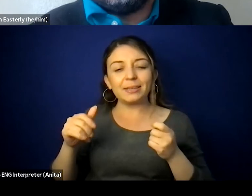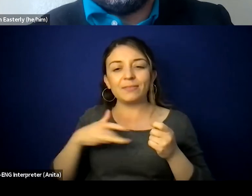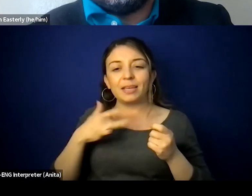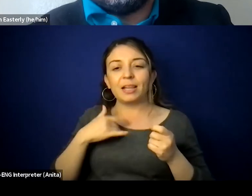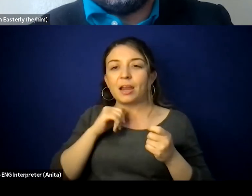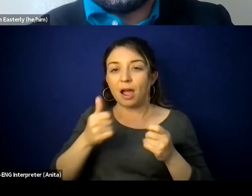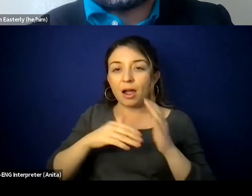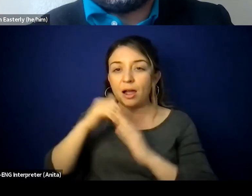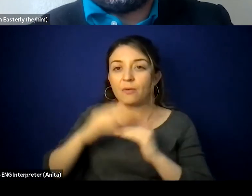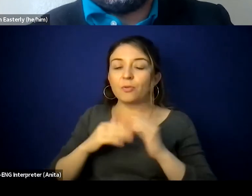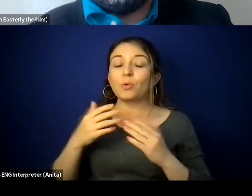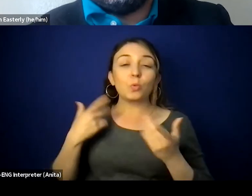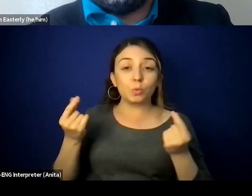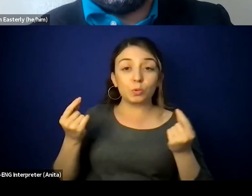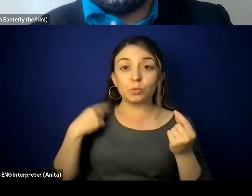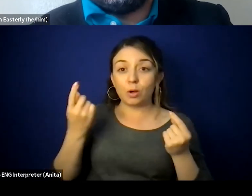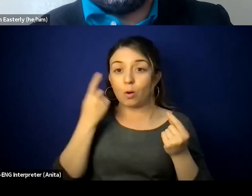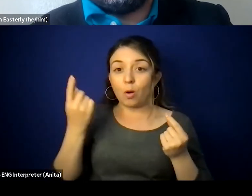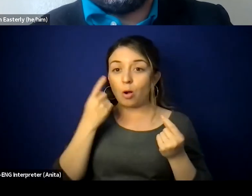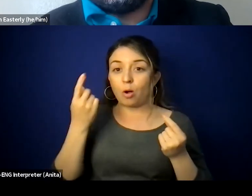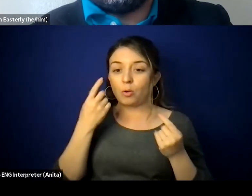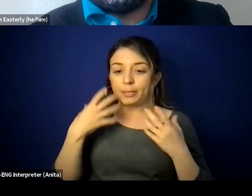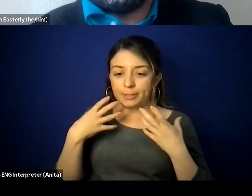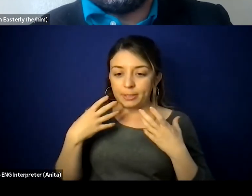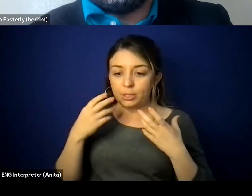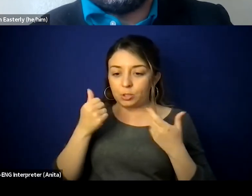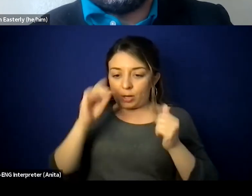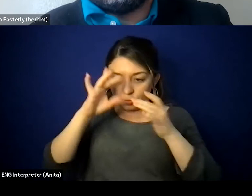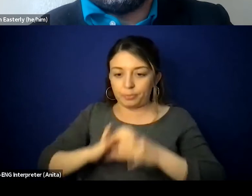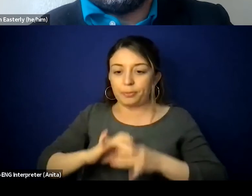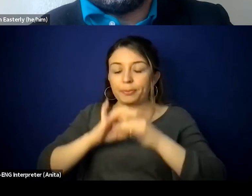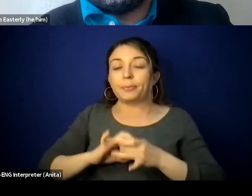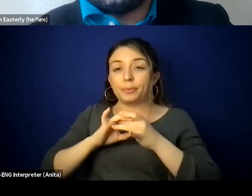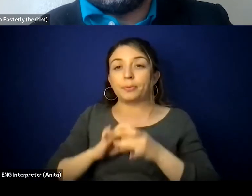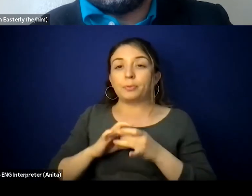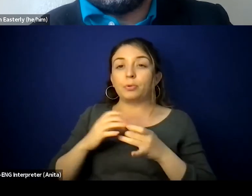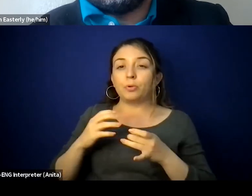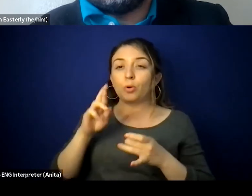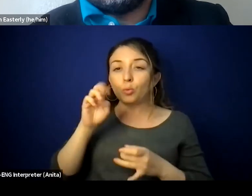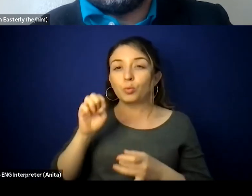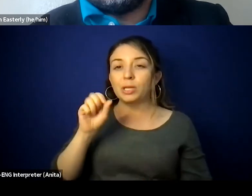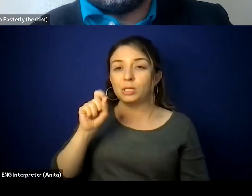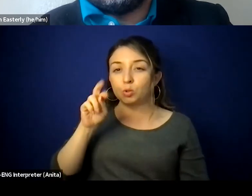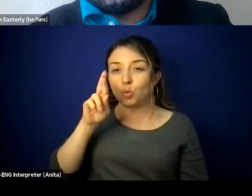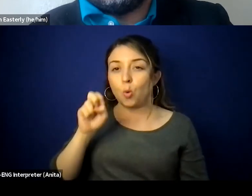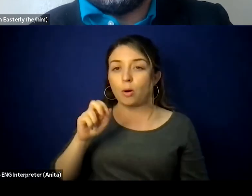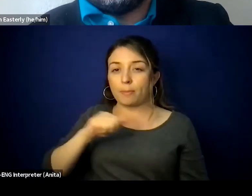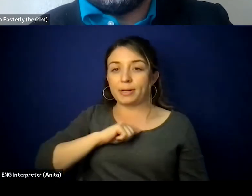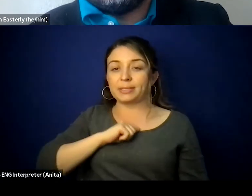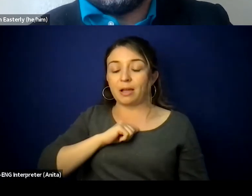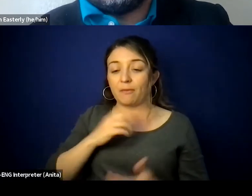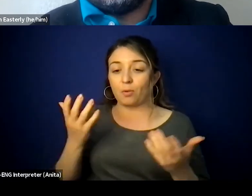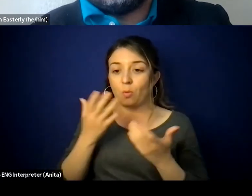always constantly restore and circle back and reground in that community that I know can